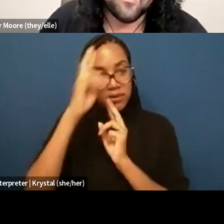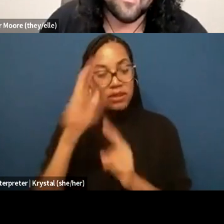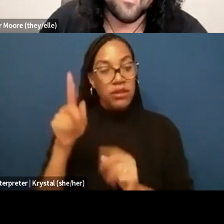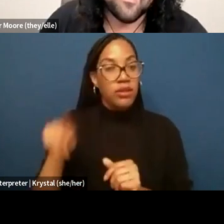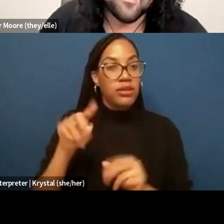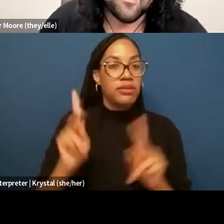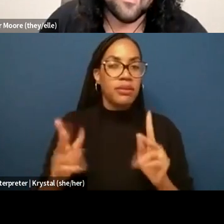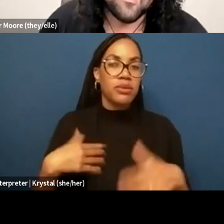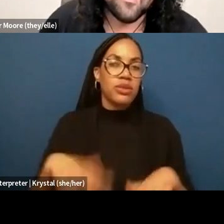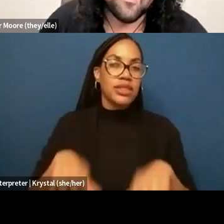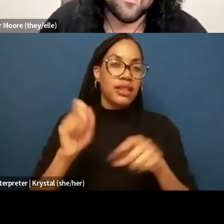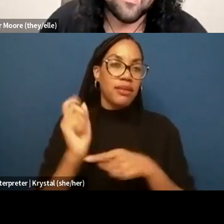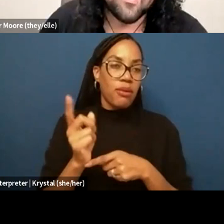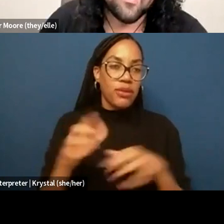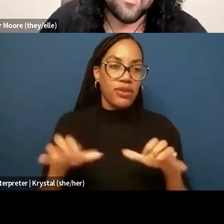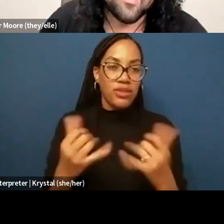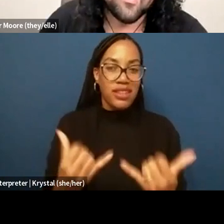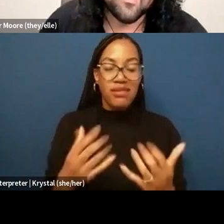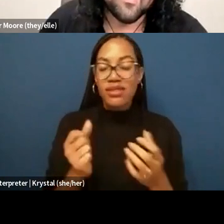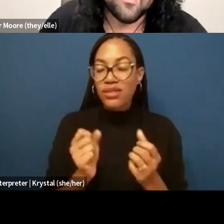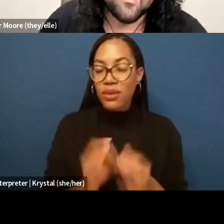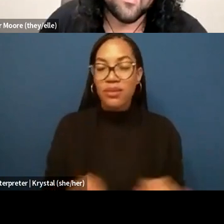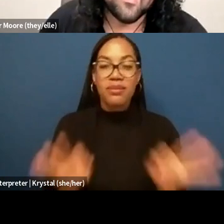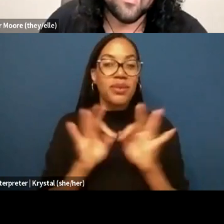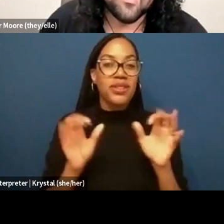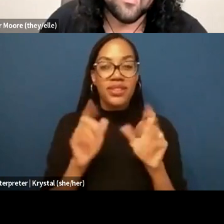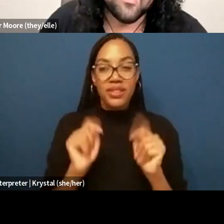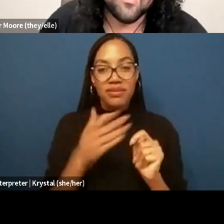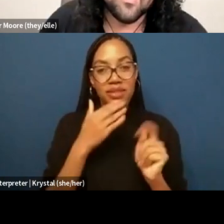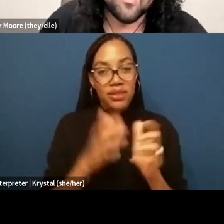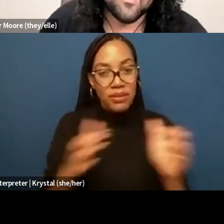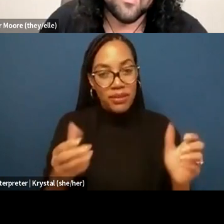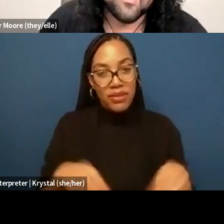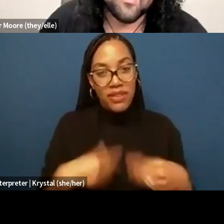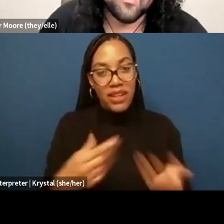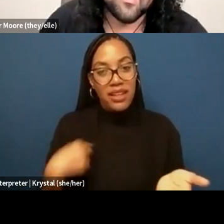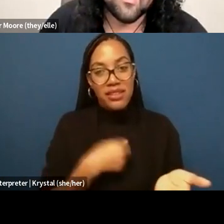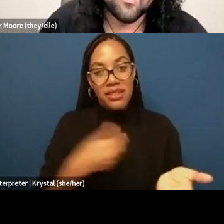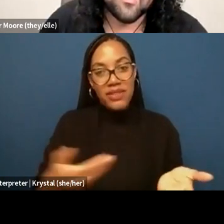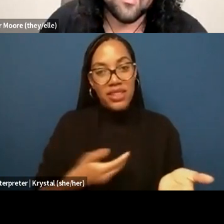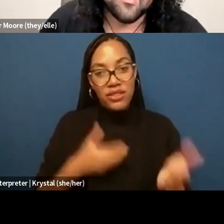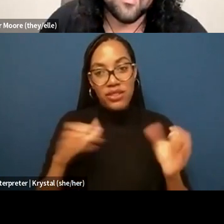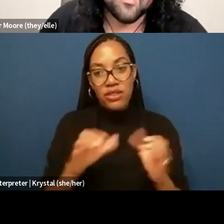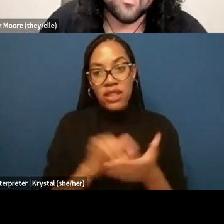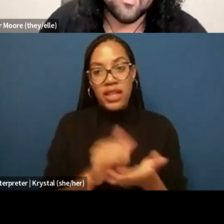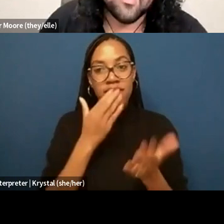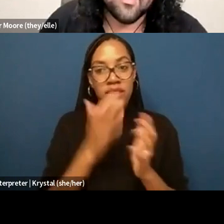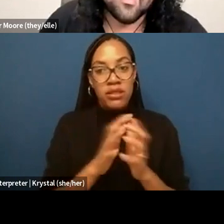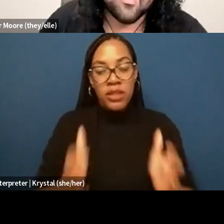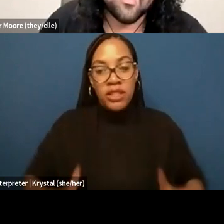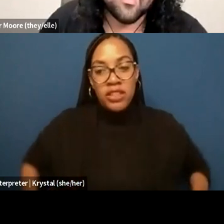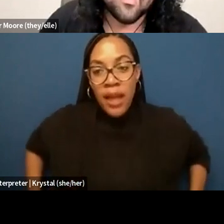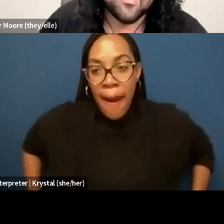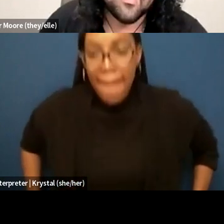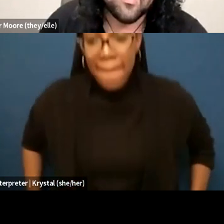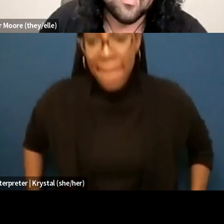important to do so. And we don't always have the space. And thank you so much for providing us with that invitation. Thank you. And I know from the chat